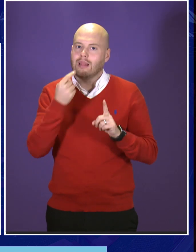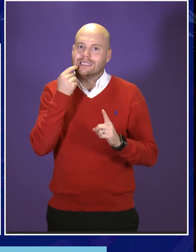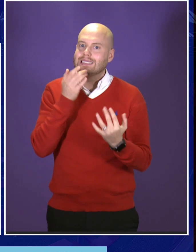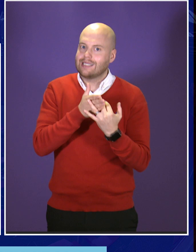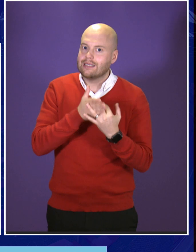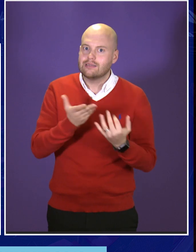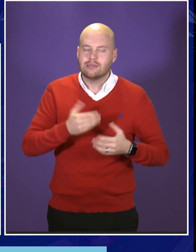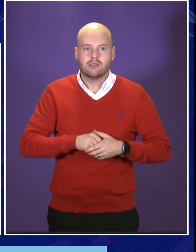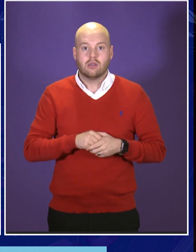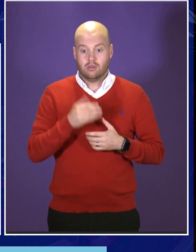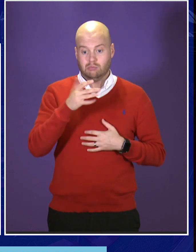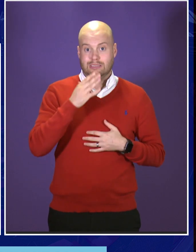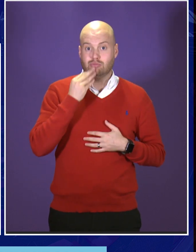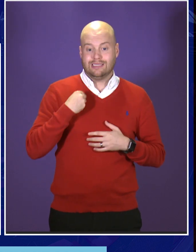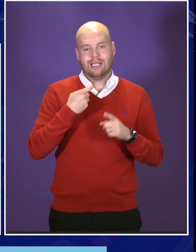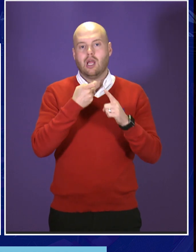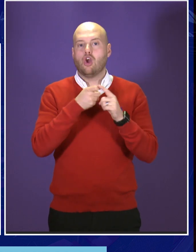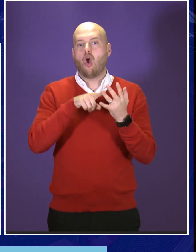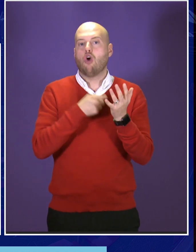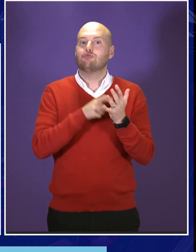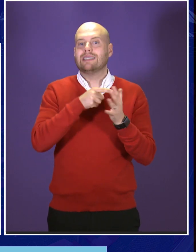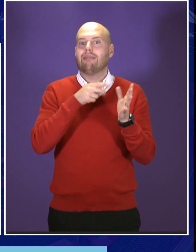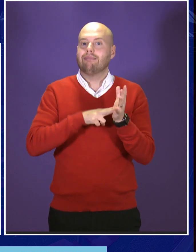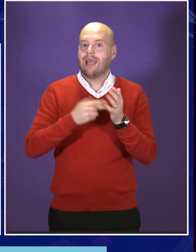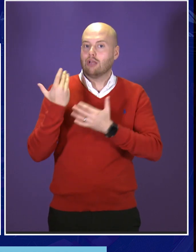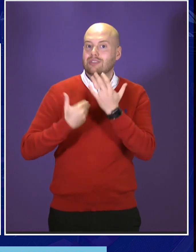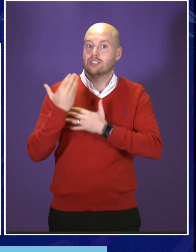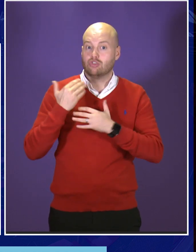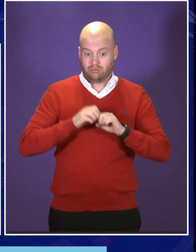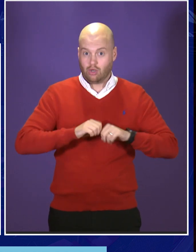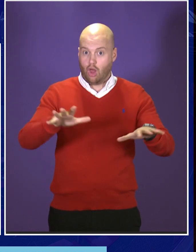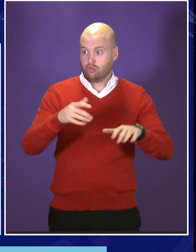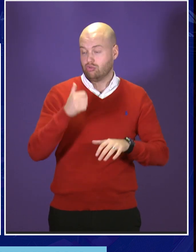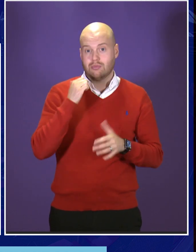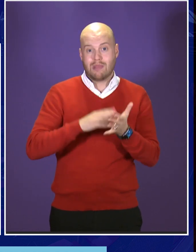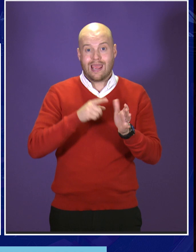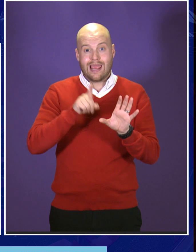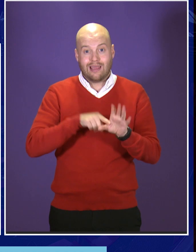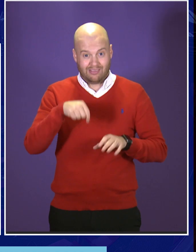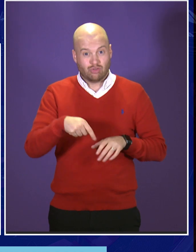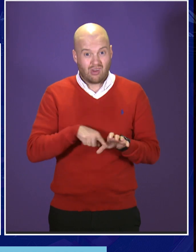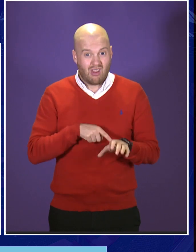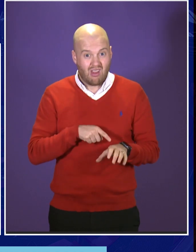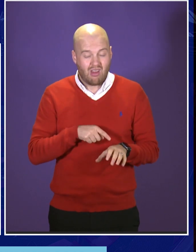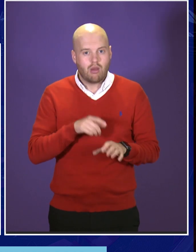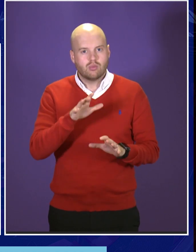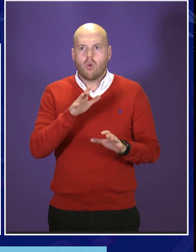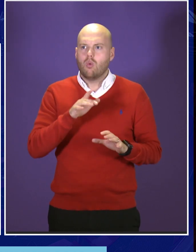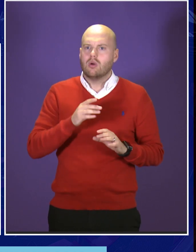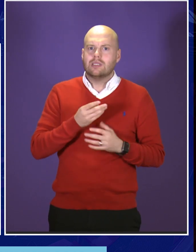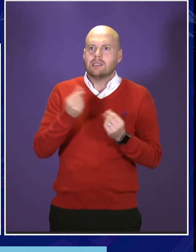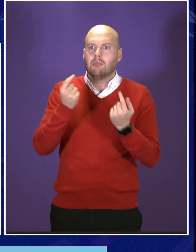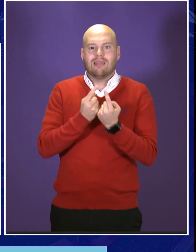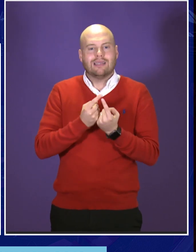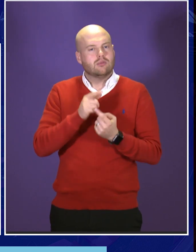launched a project on Korean heritage, also in May this year. So there's a lot there that we're looking at in terms of what's not in a museum necessarily,